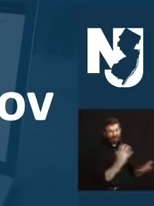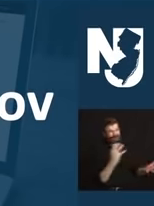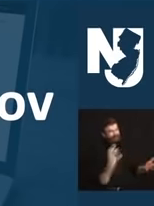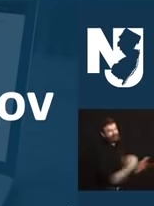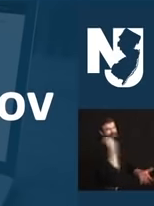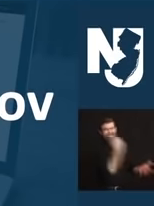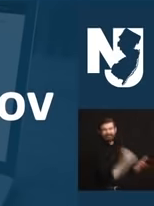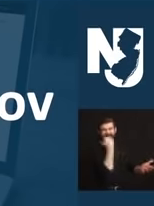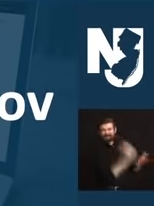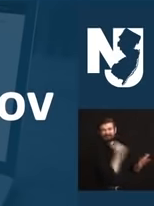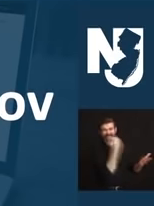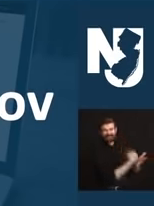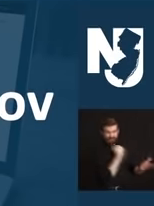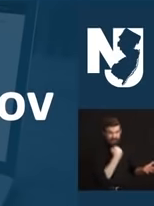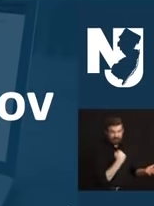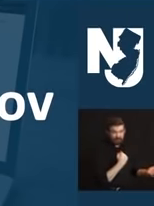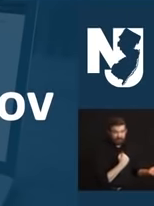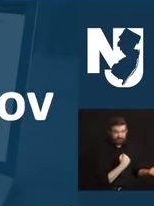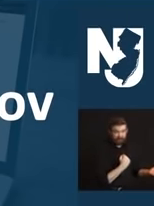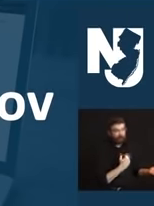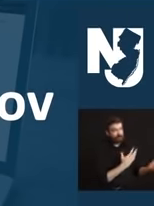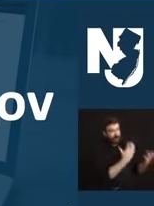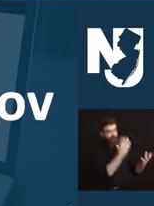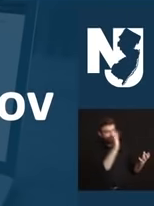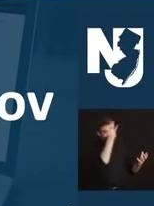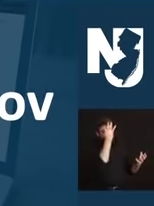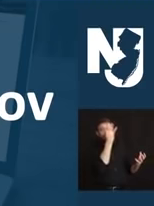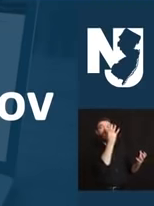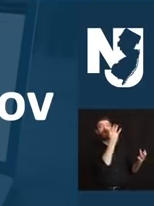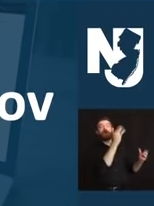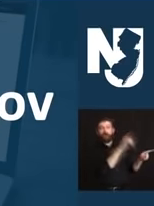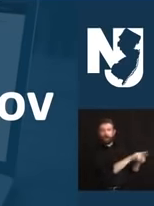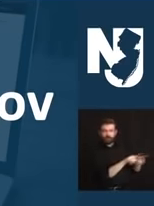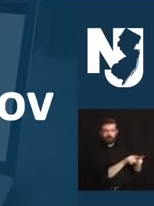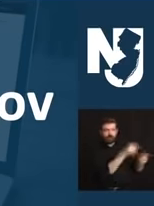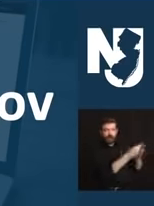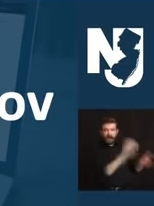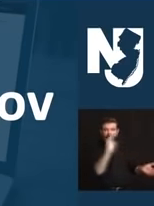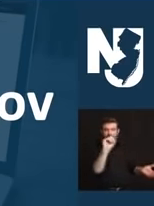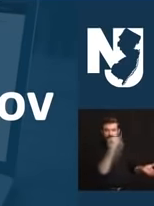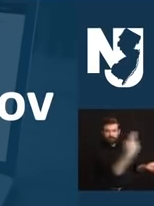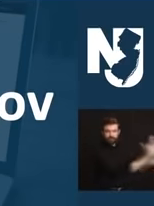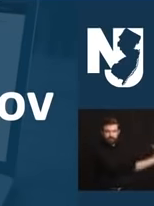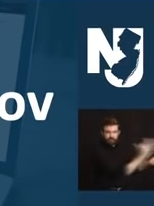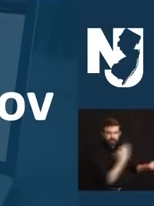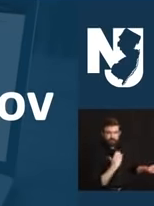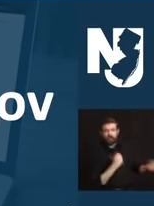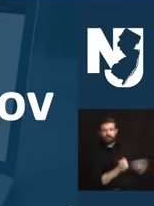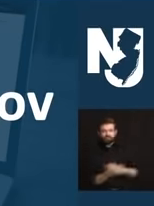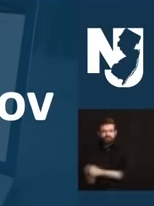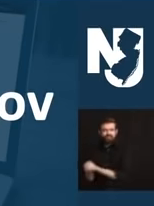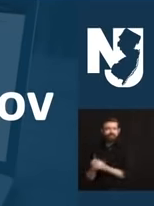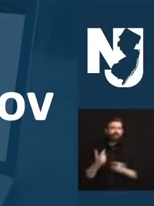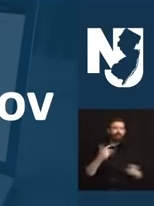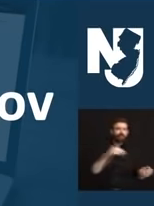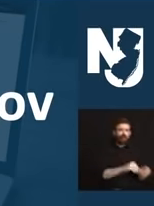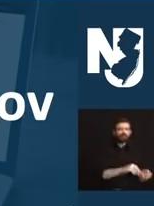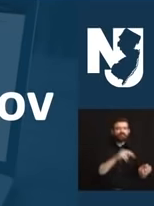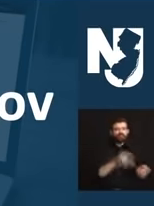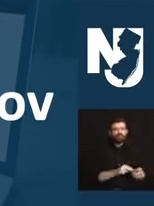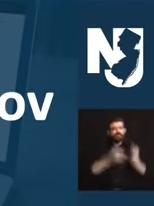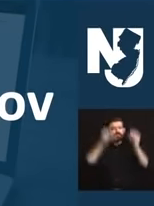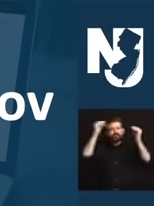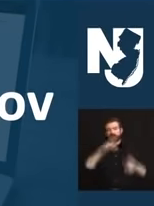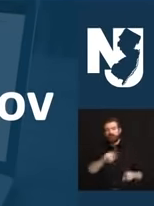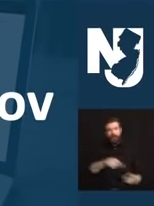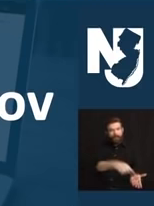jobs of our first responders and frontline healthcare workers, our educators, and so many others who have continued working